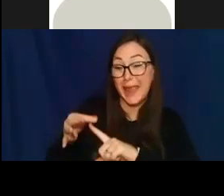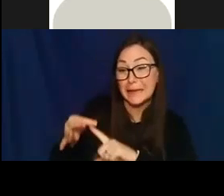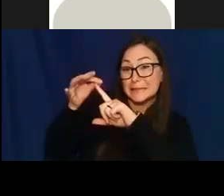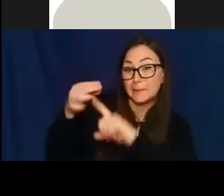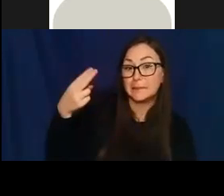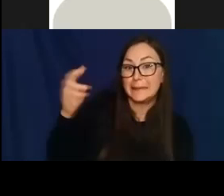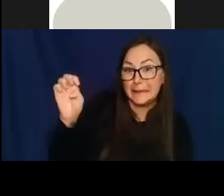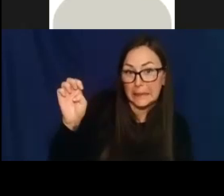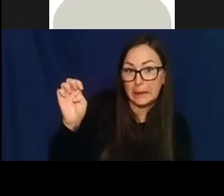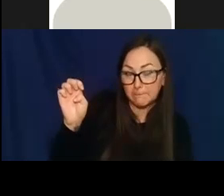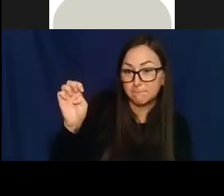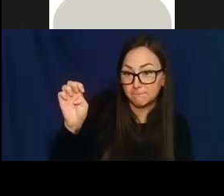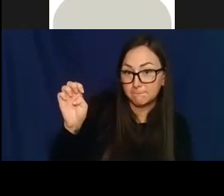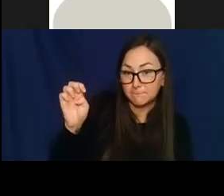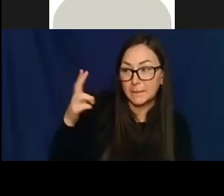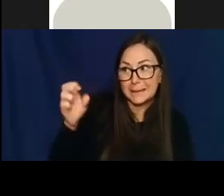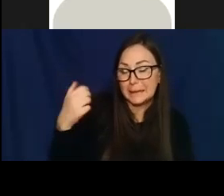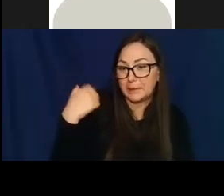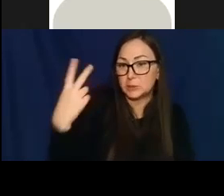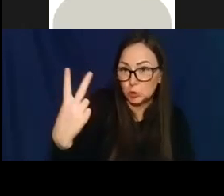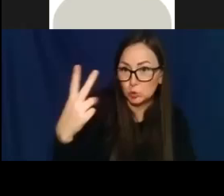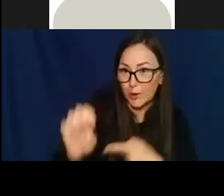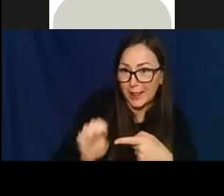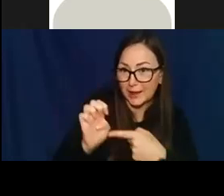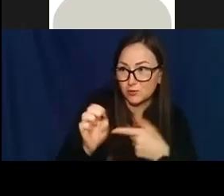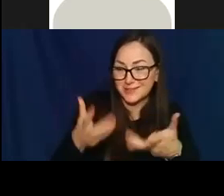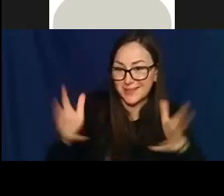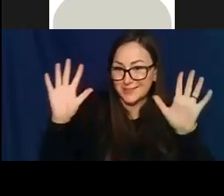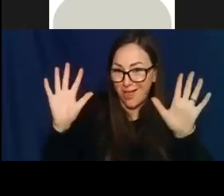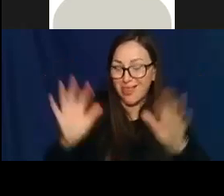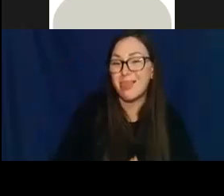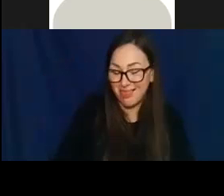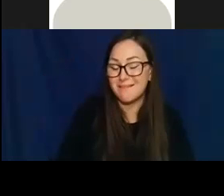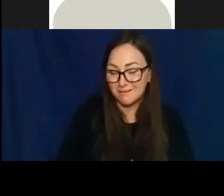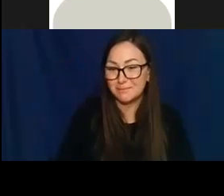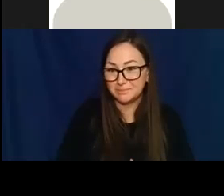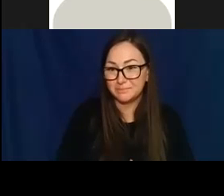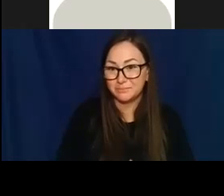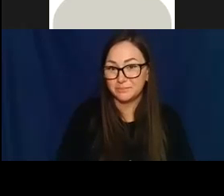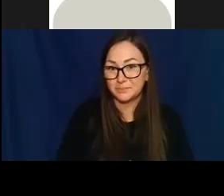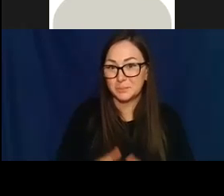only has 2 electrons to work with. And so it only has 2. So its